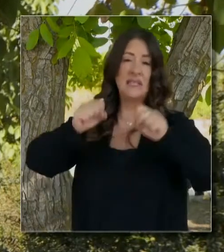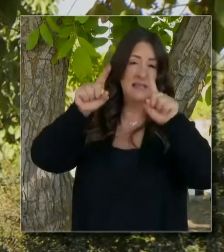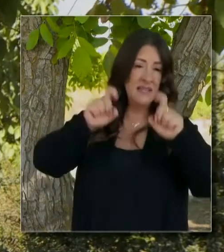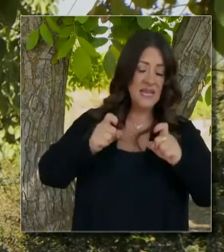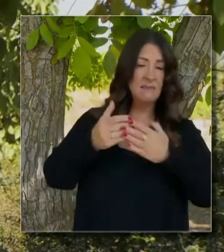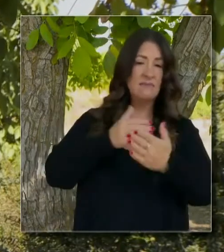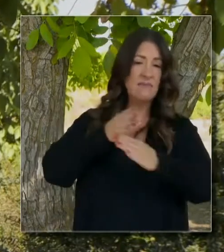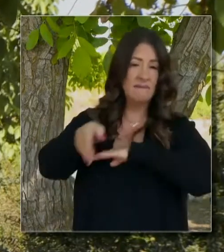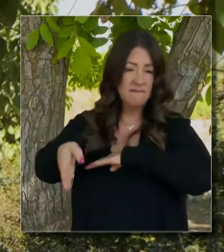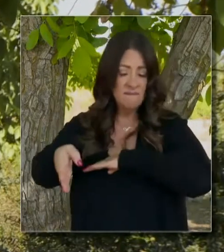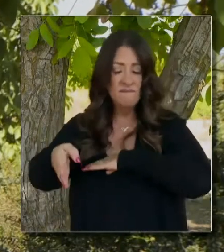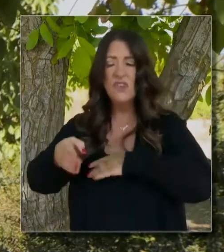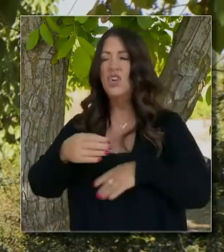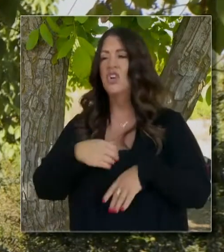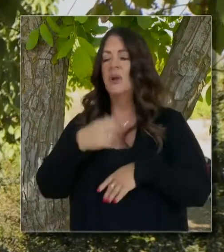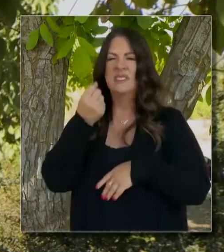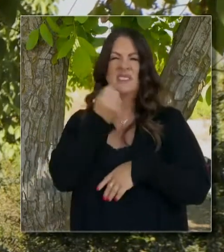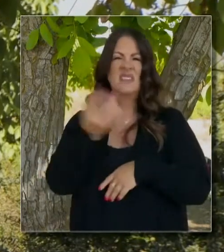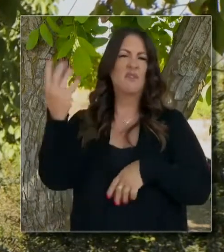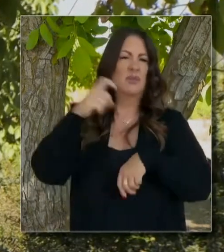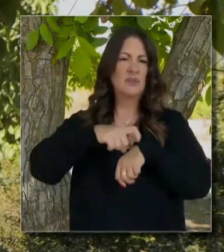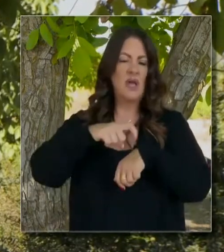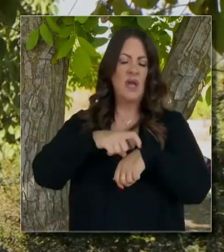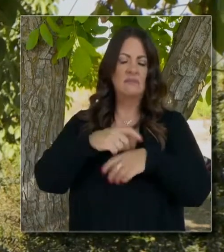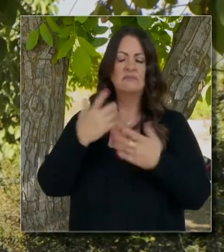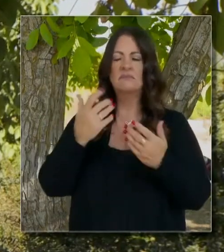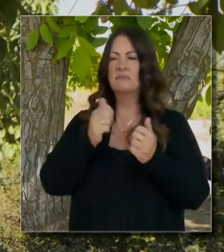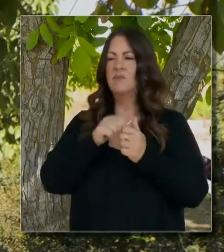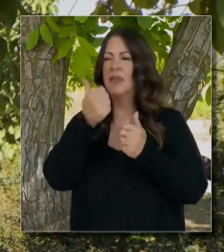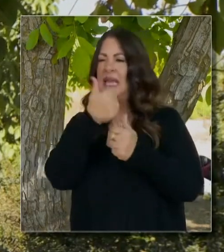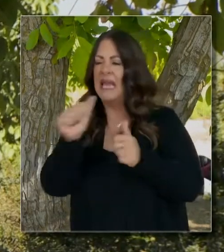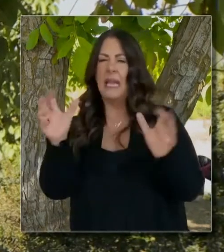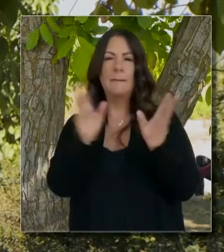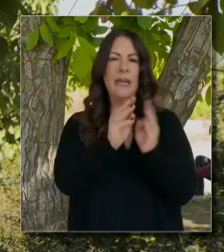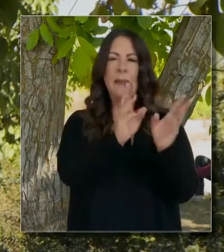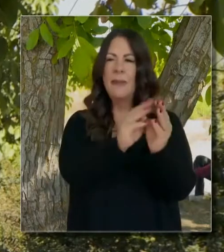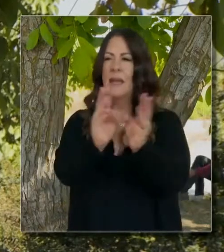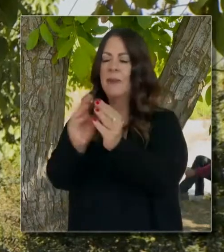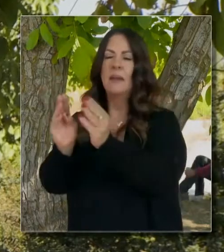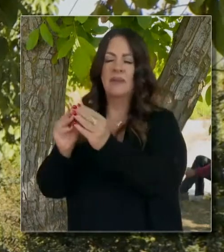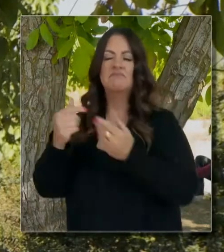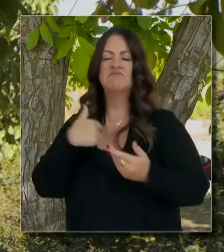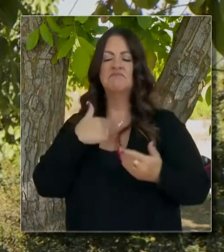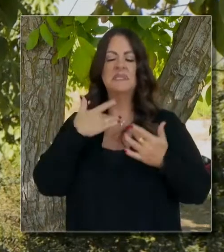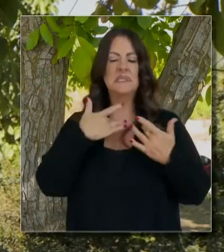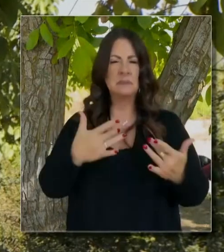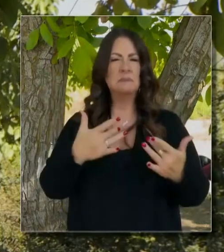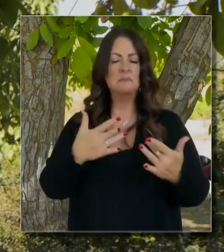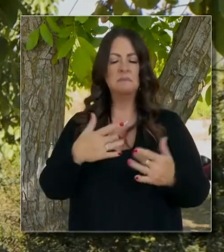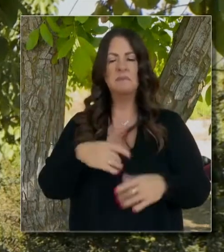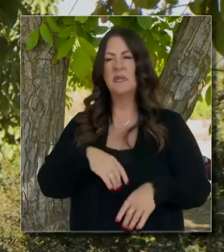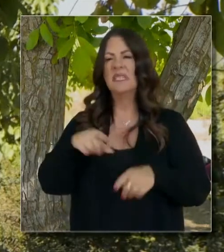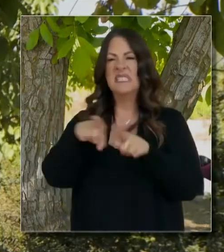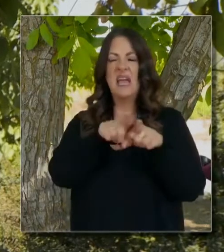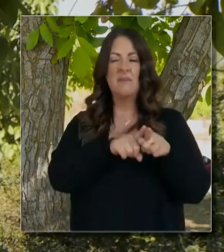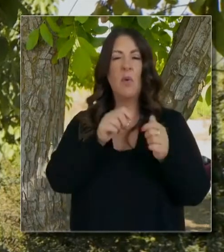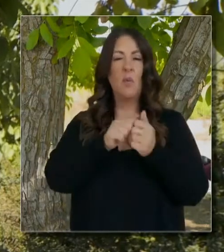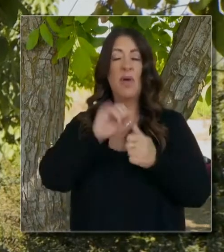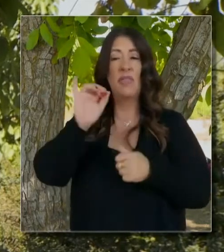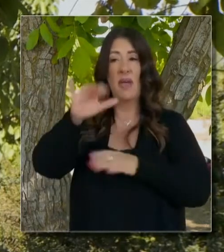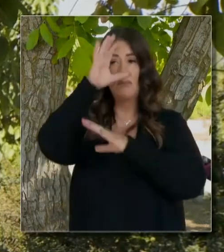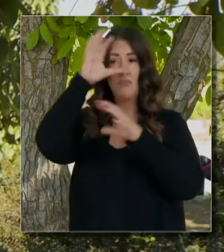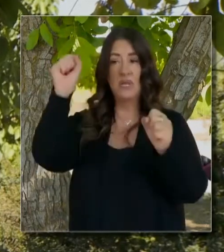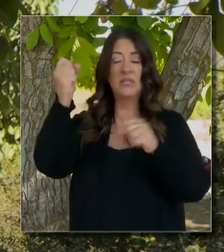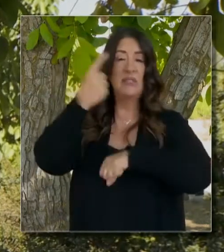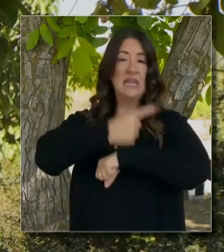taking protocols. We were tested on multiple occasions in anticipation of meeting with the president, including on the day, in fact, hour prior to his